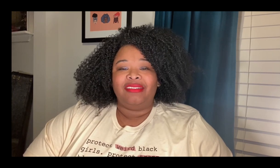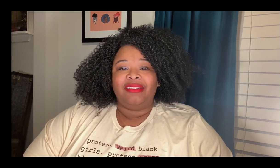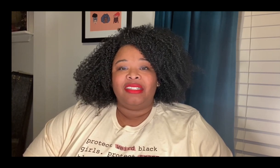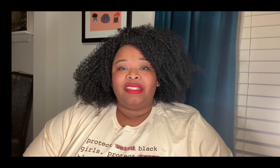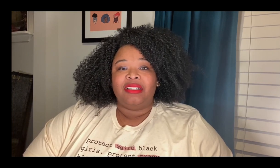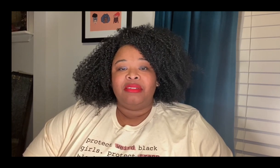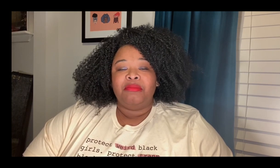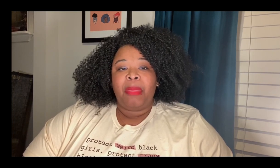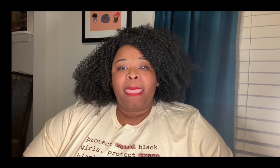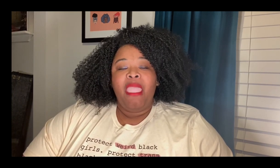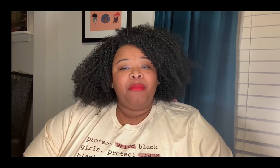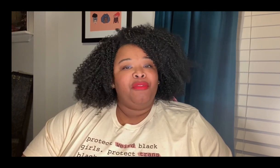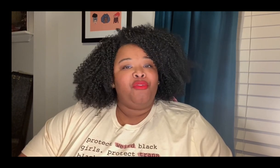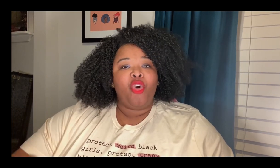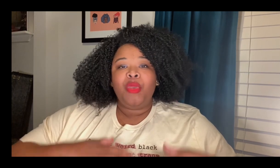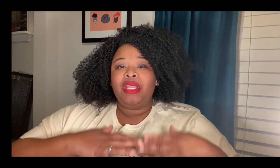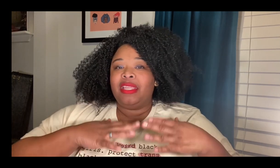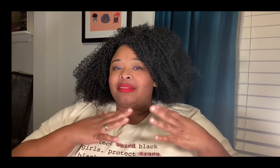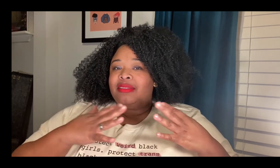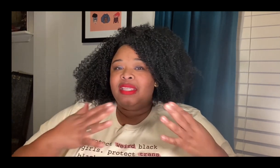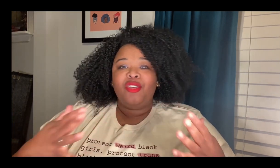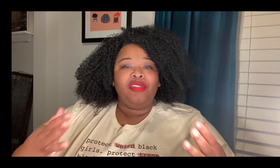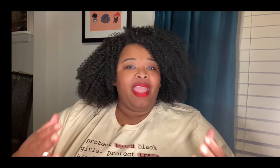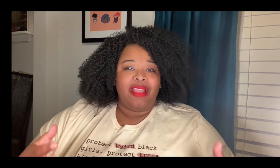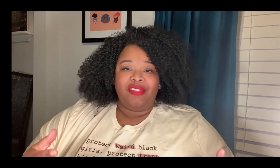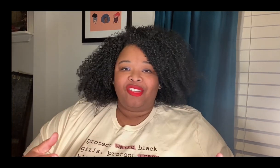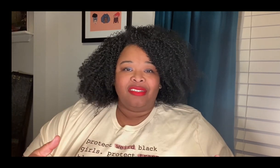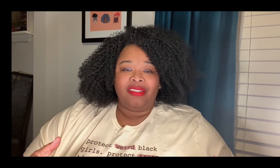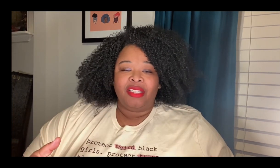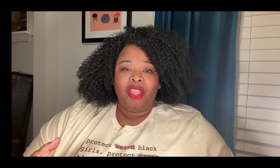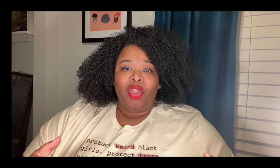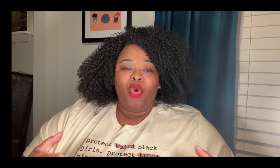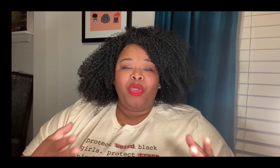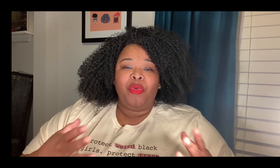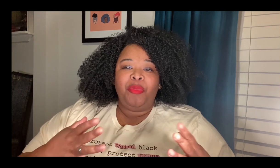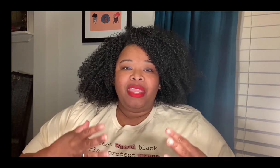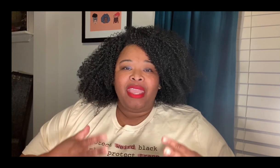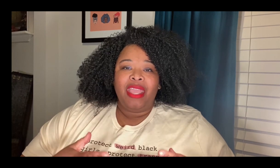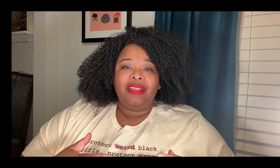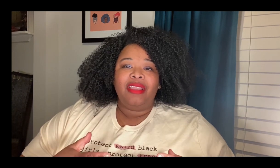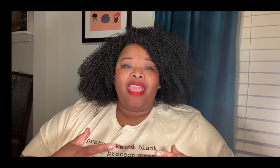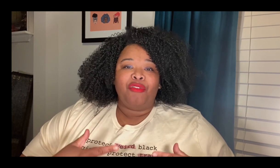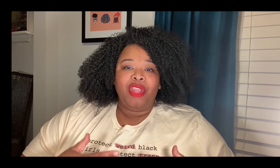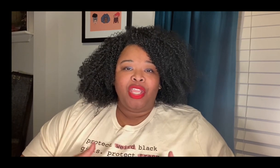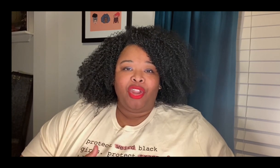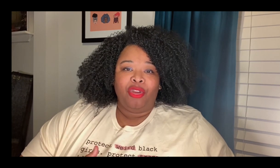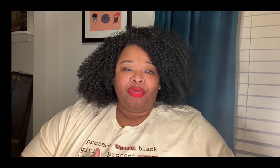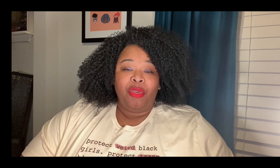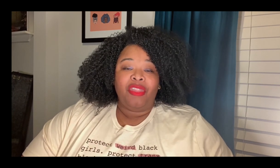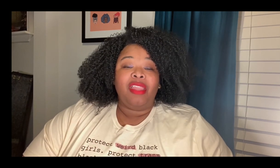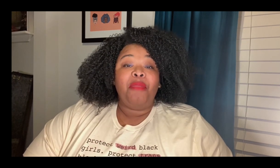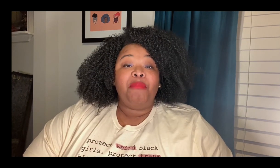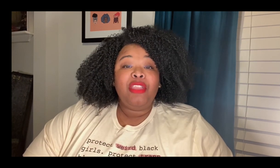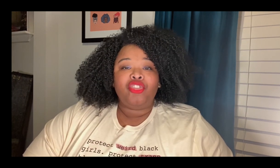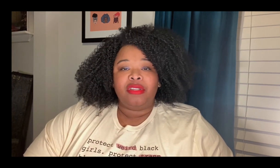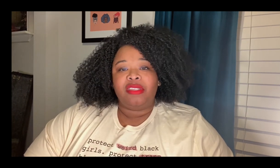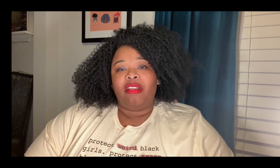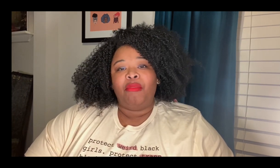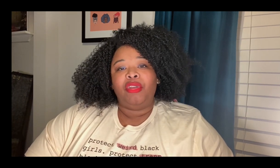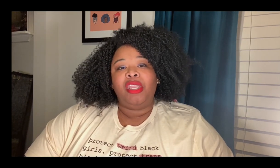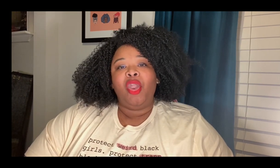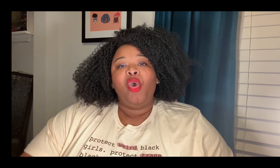holiday. And before we lit a single candle, we would begin every year with a